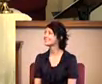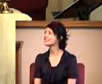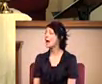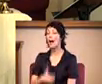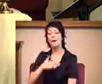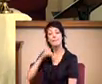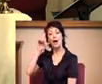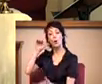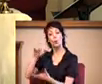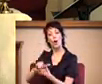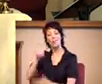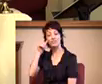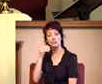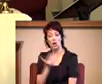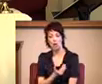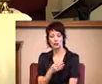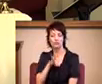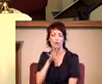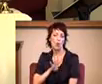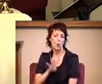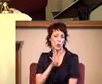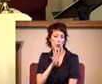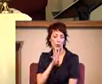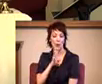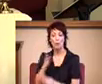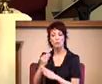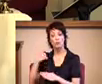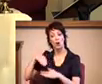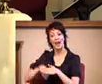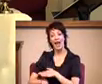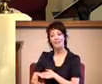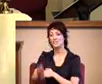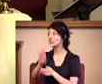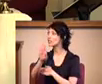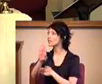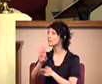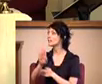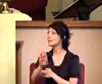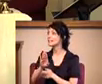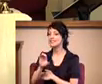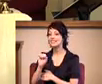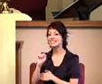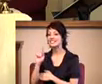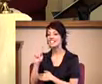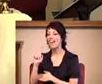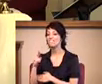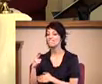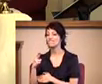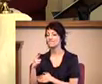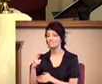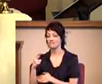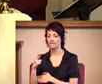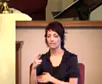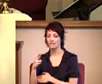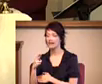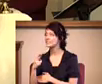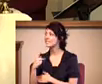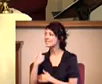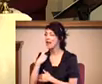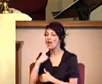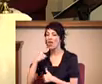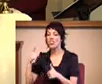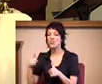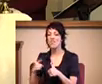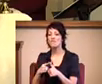My wife and daughter, 4-year-old. And before we went in, Steph said, okay, First one who sees